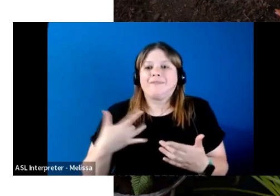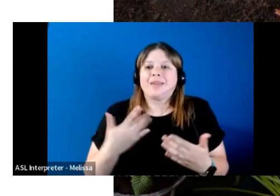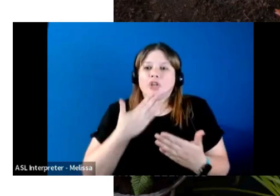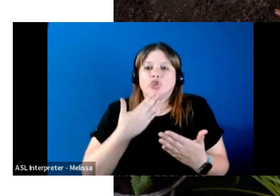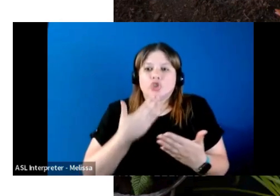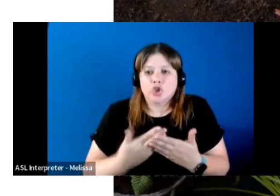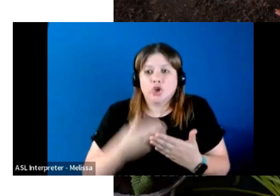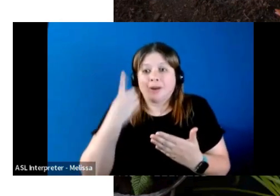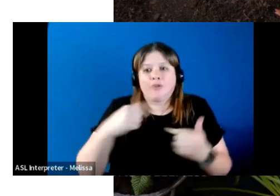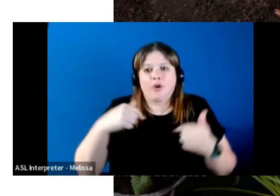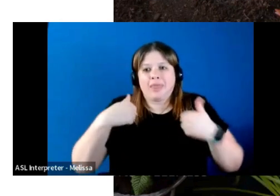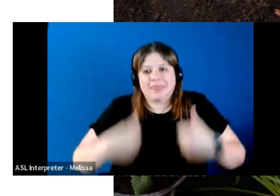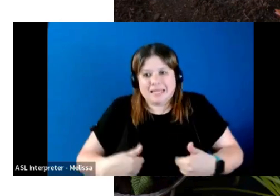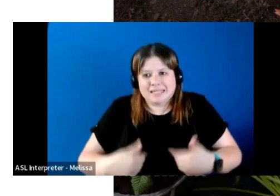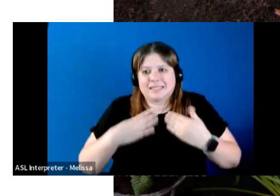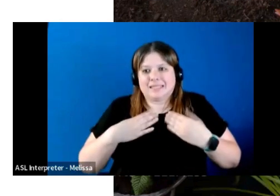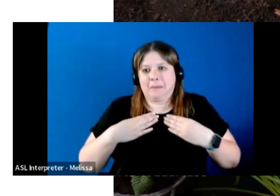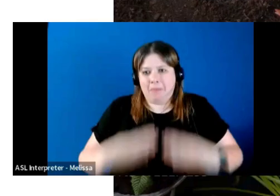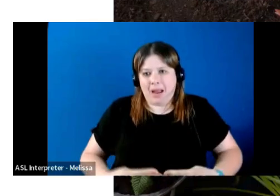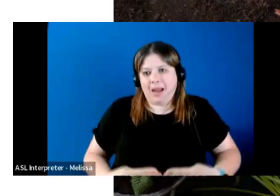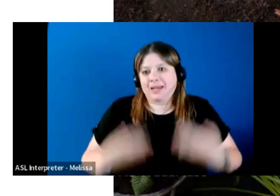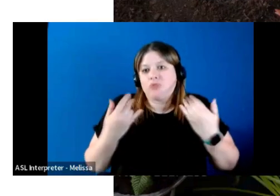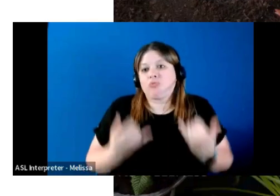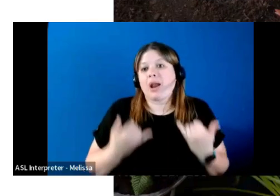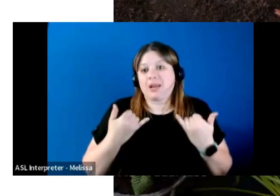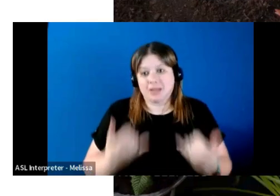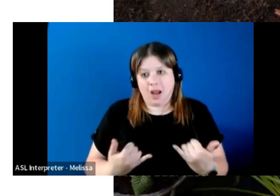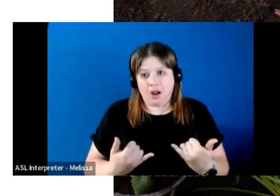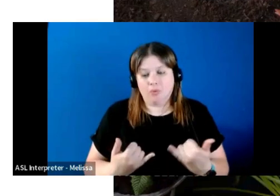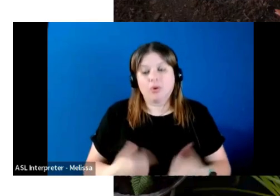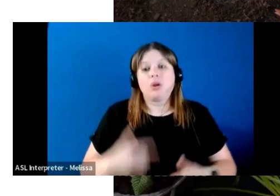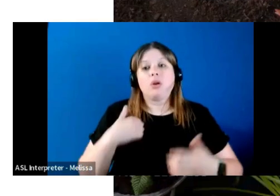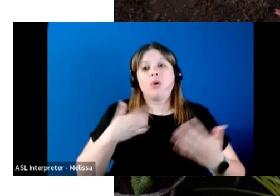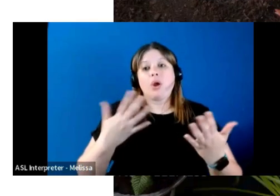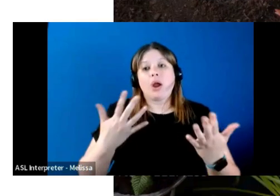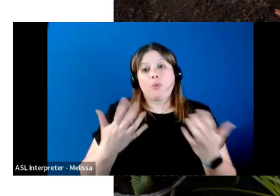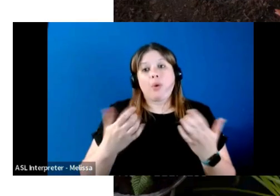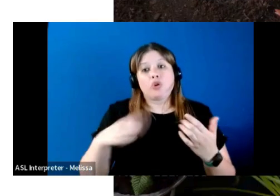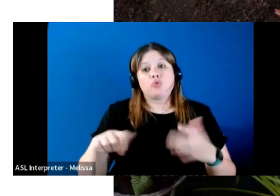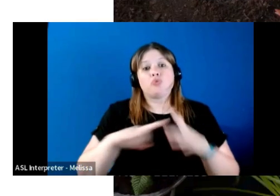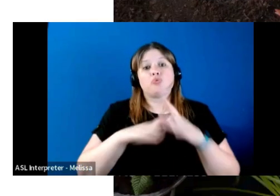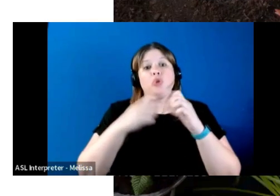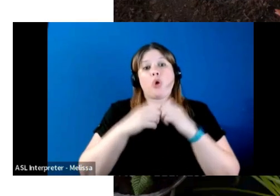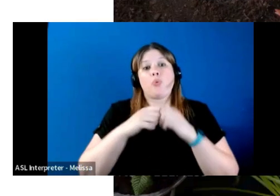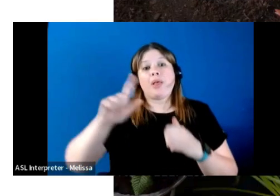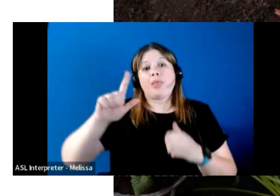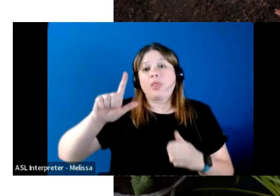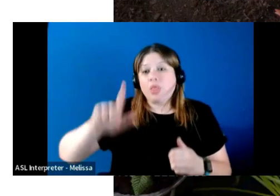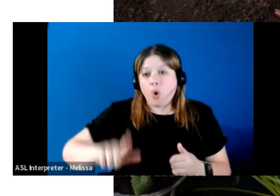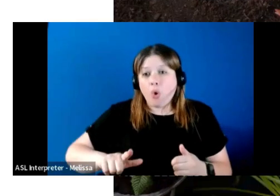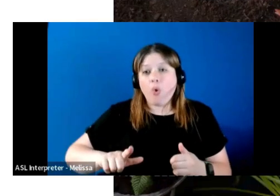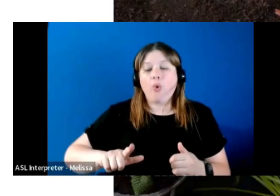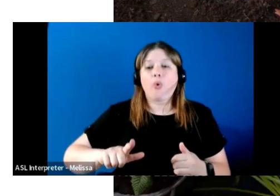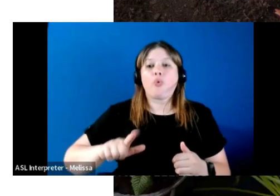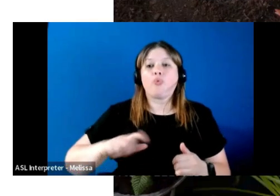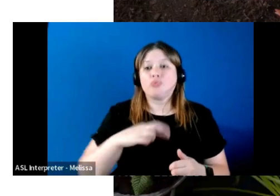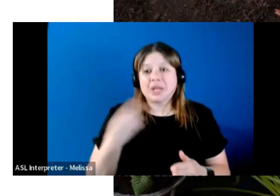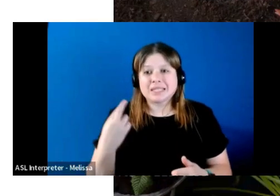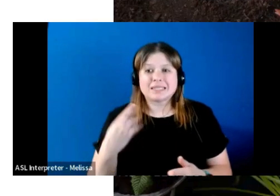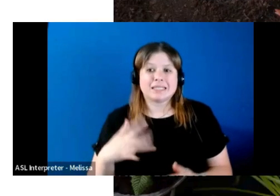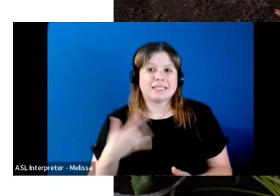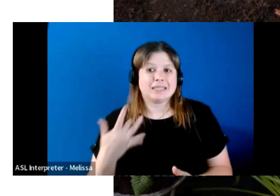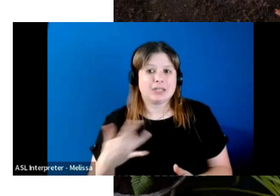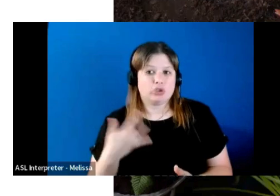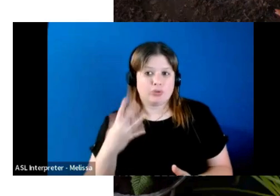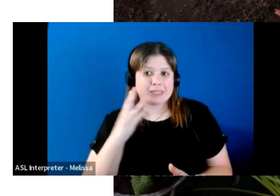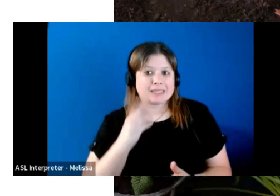now? And I invite you to start with a low stakes sensory experience to begin to